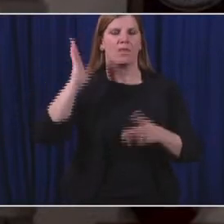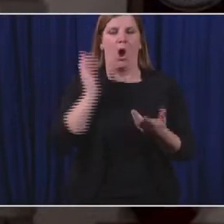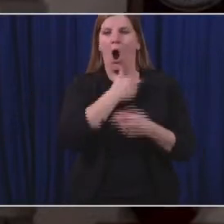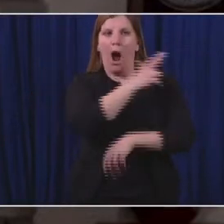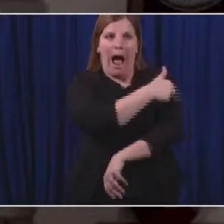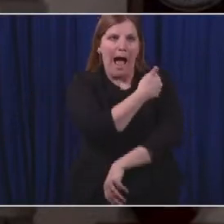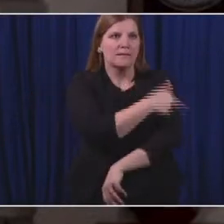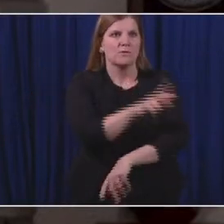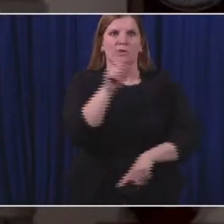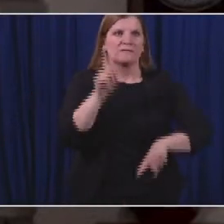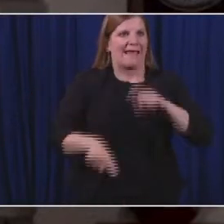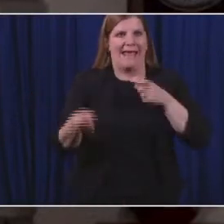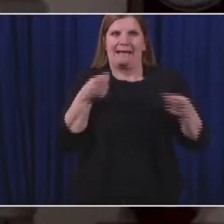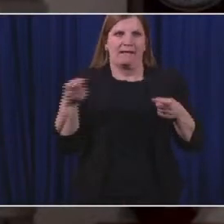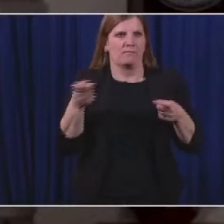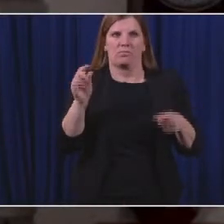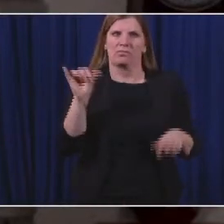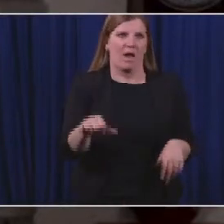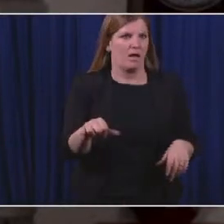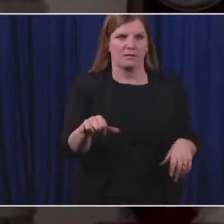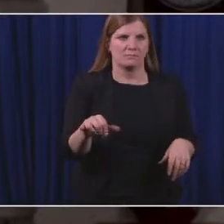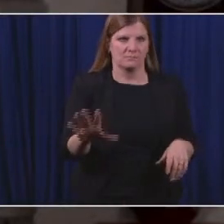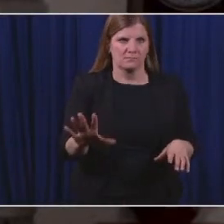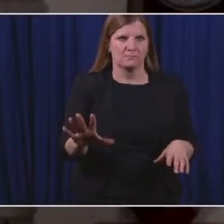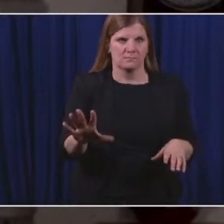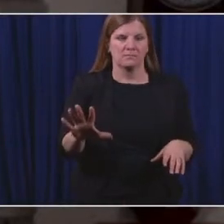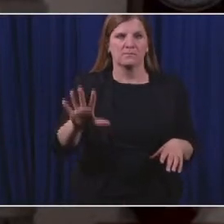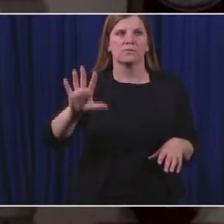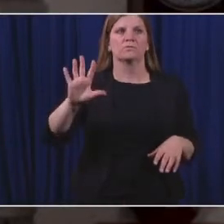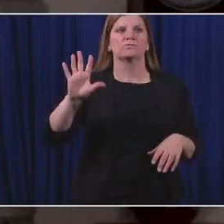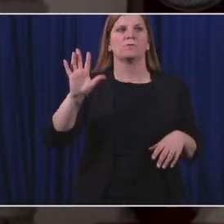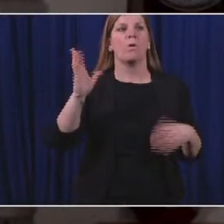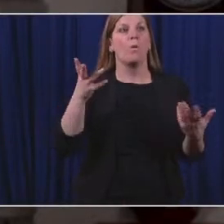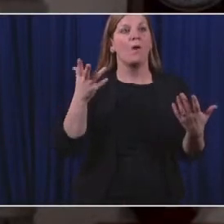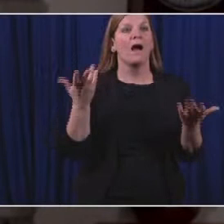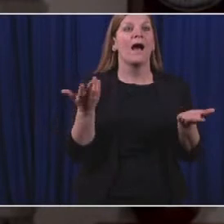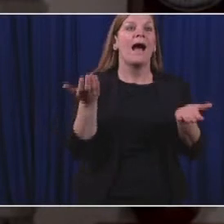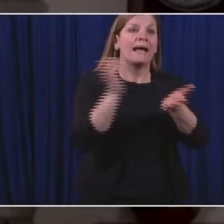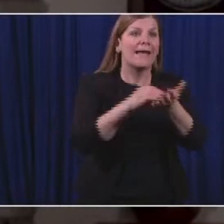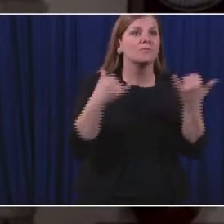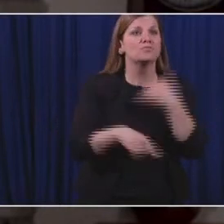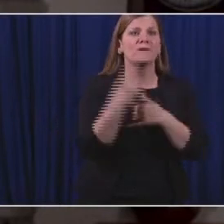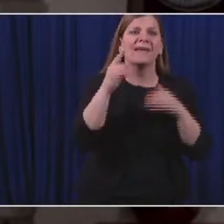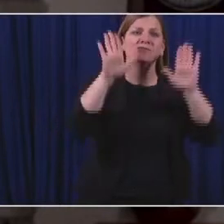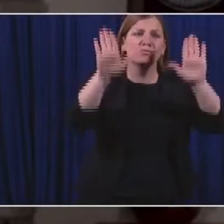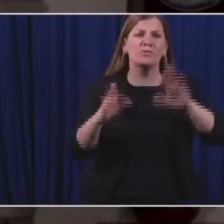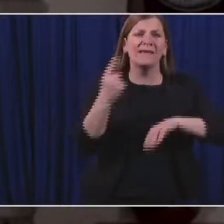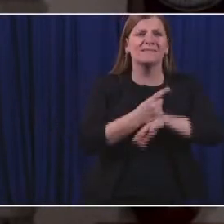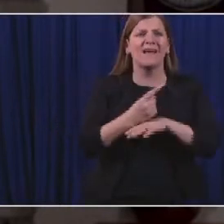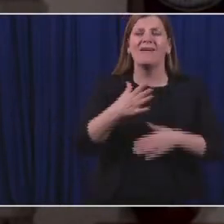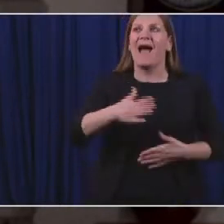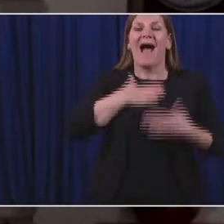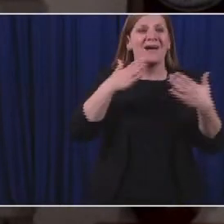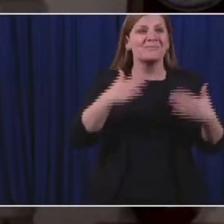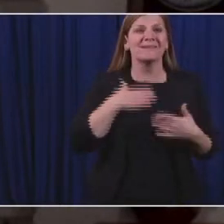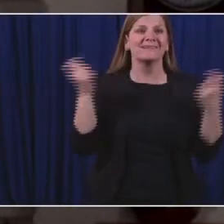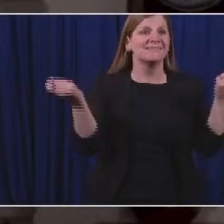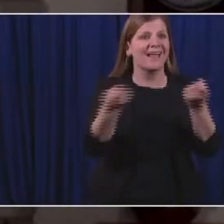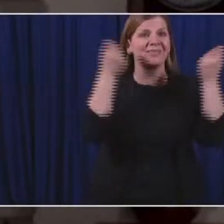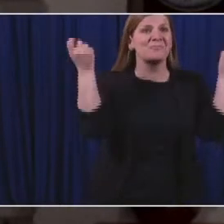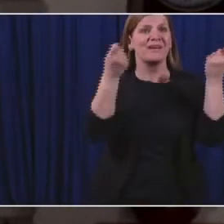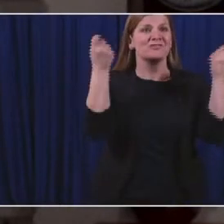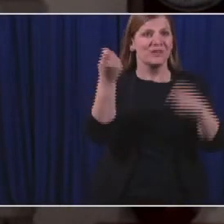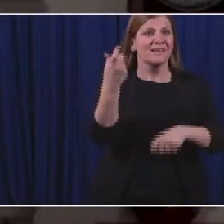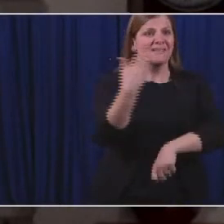So in this great day of happiness and celebration, I don't want anyone not to understand